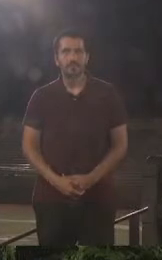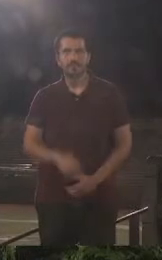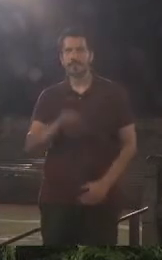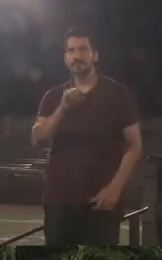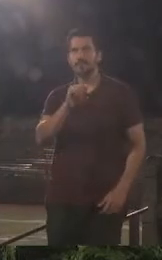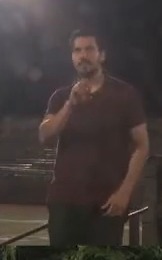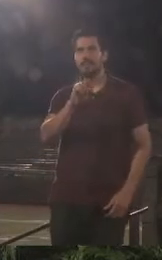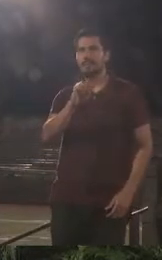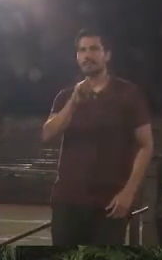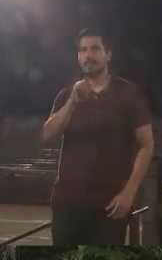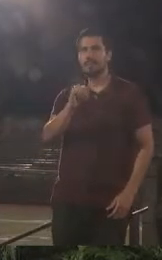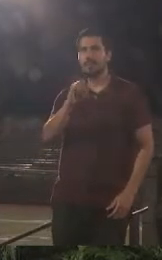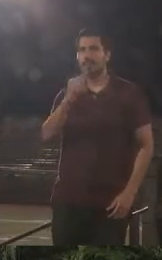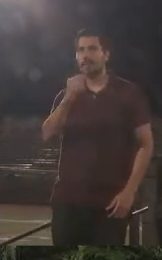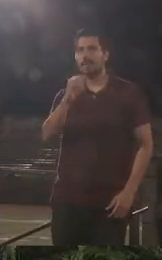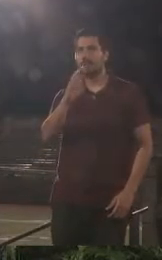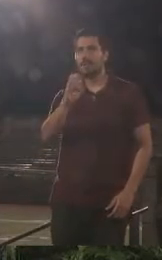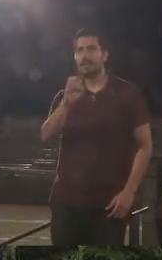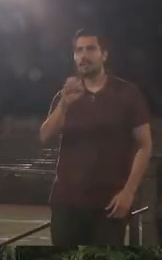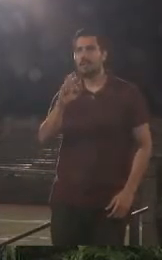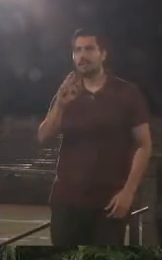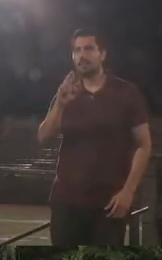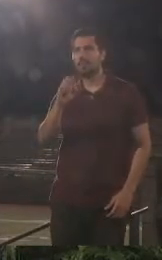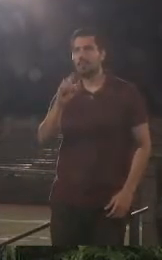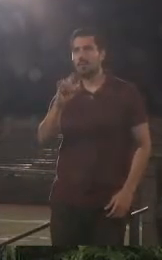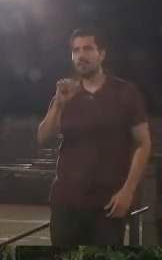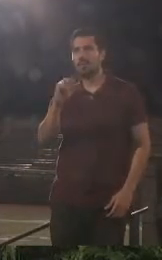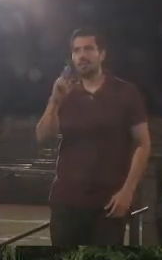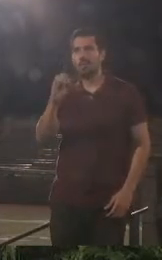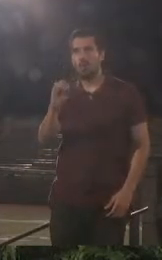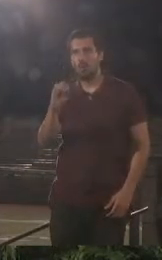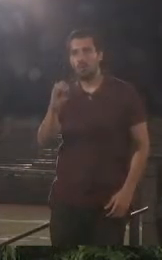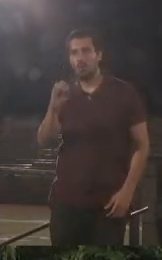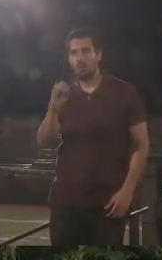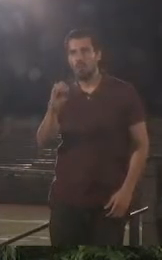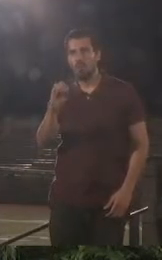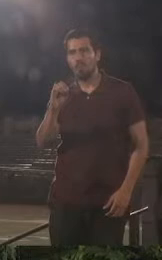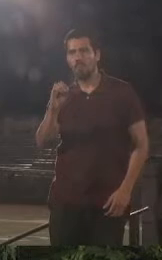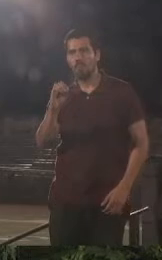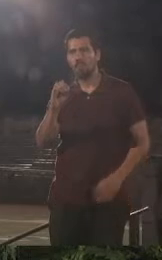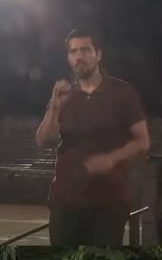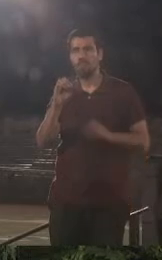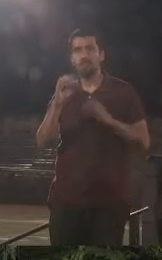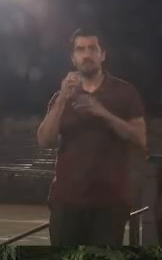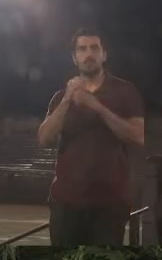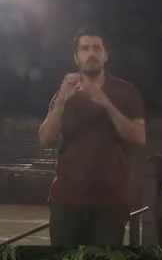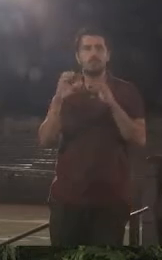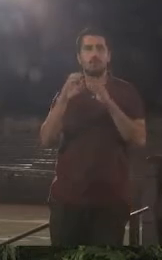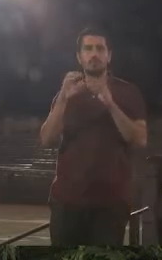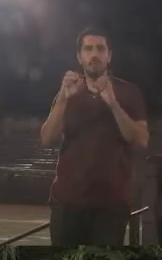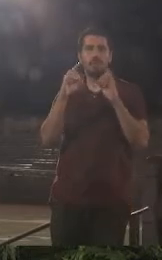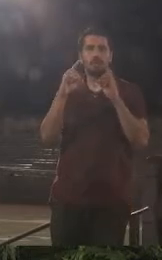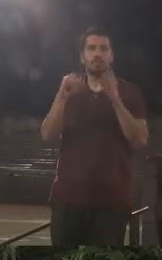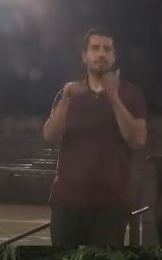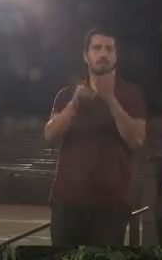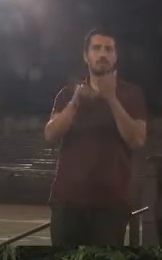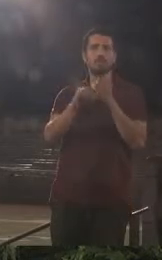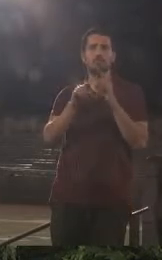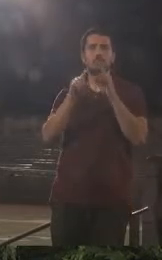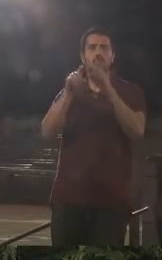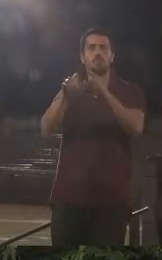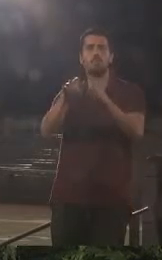Amanda J. Polendo earned a certification as an educational aide and will be attending St. Philip's